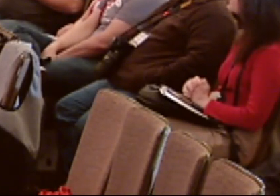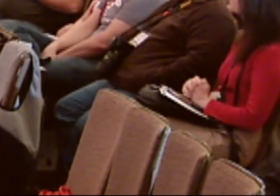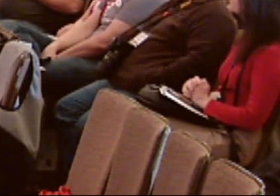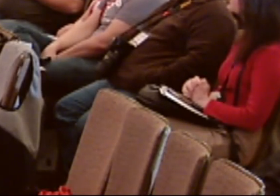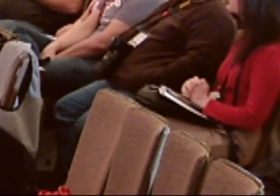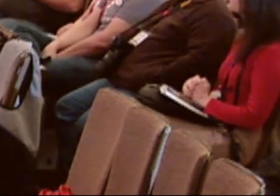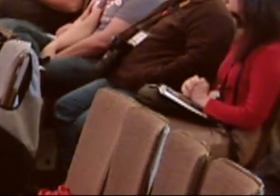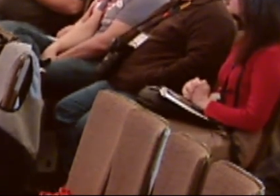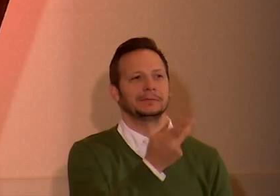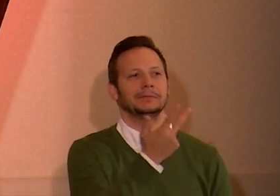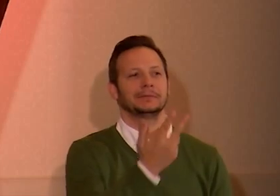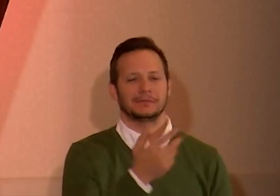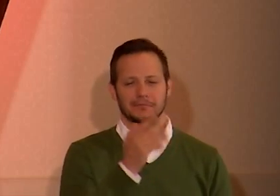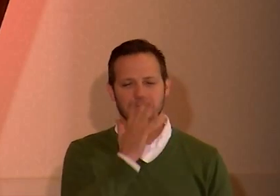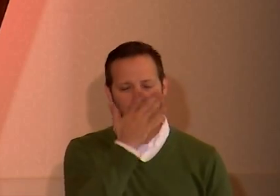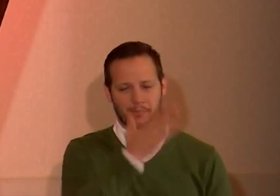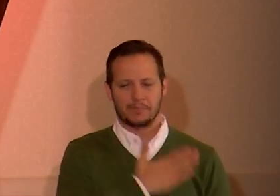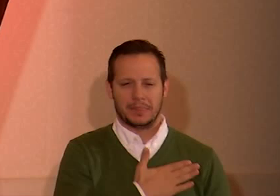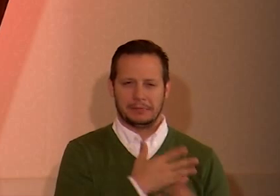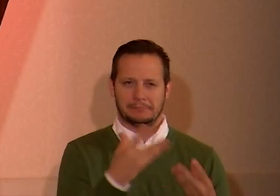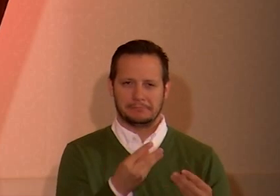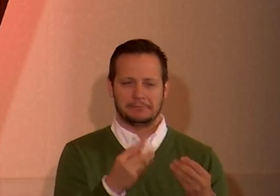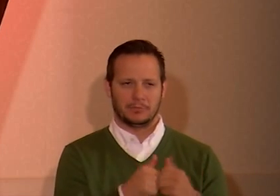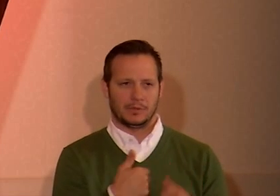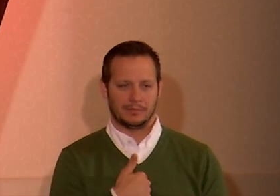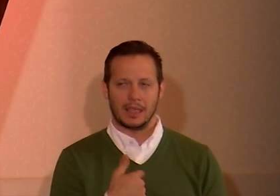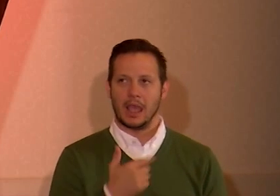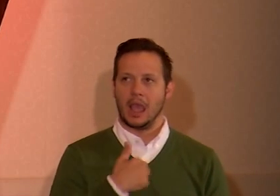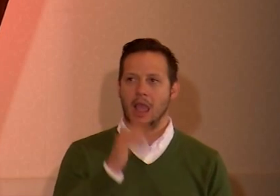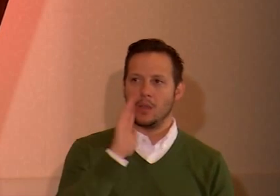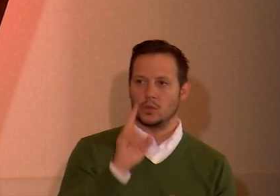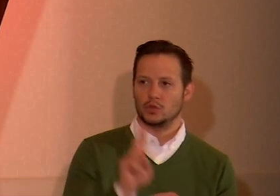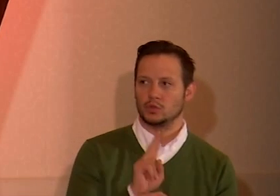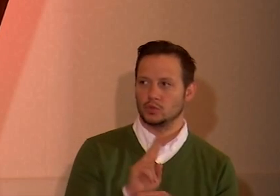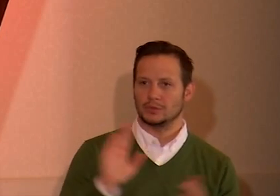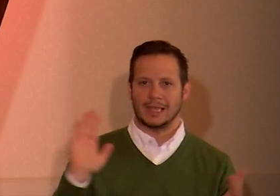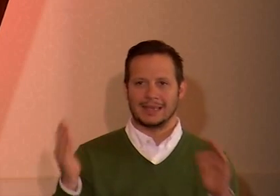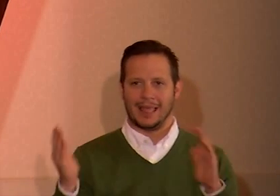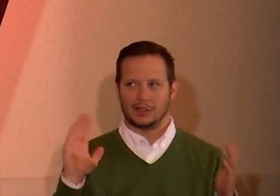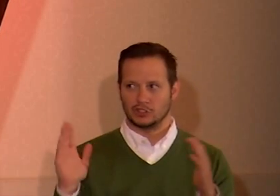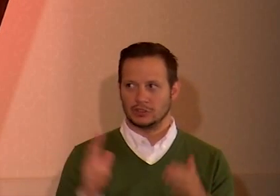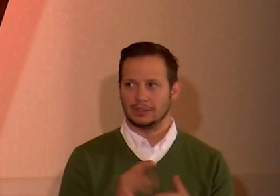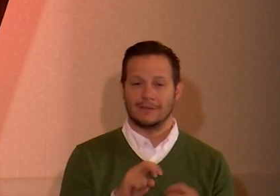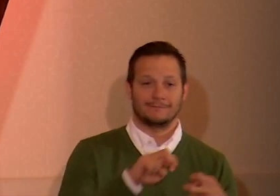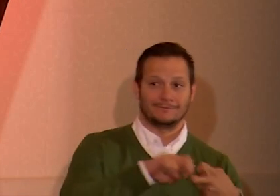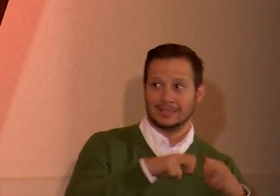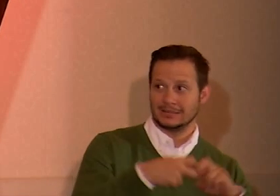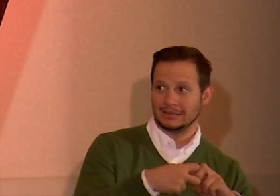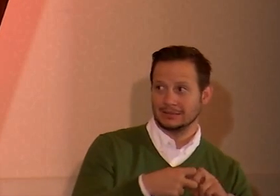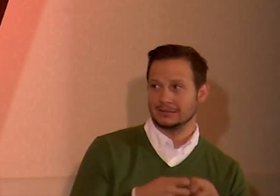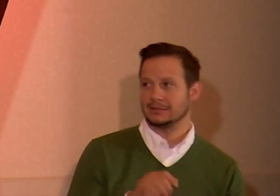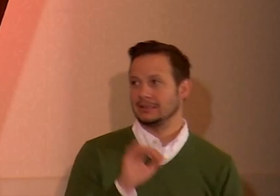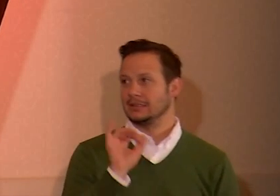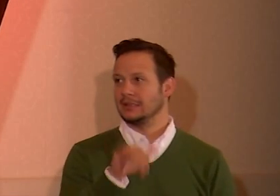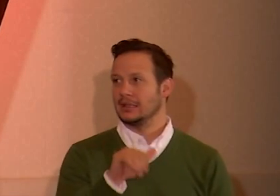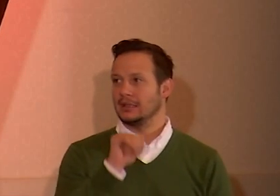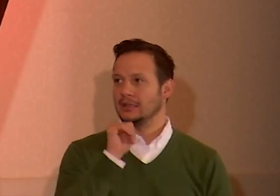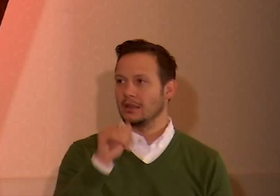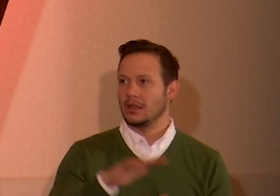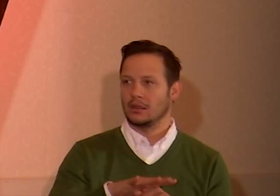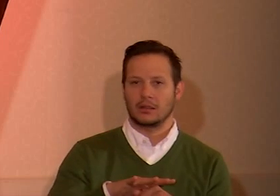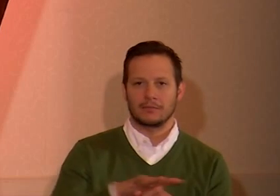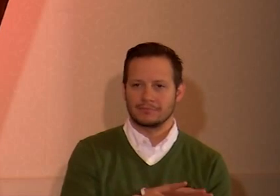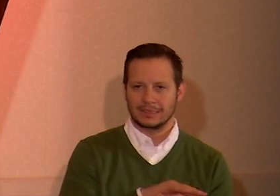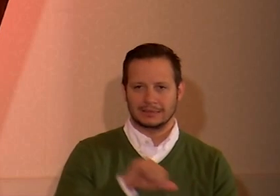Be gentle with me, because what I'm going to do here is use an analogy from physics, which may or may not be completely